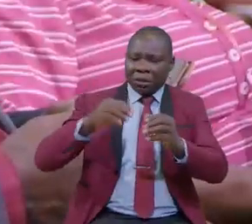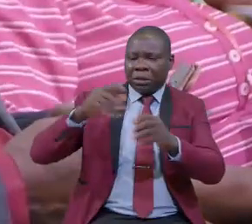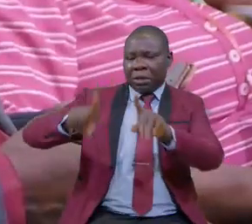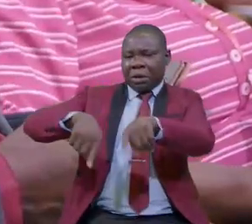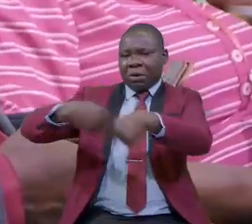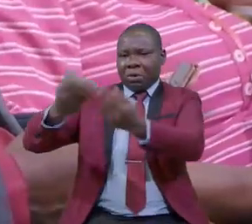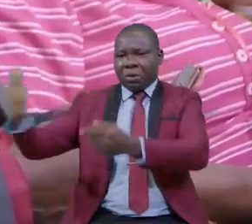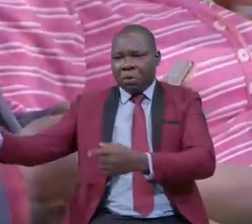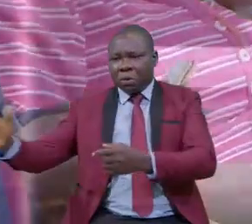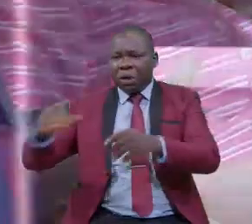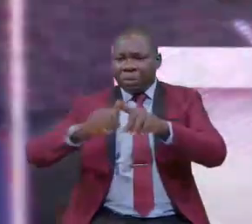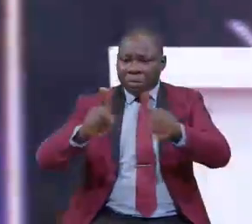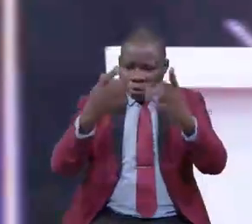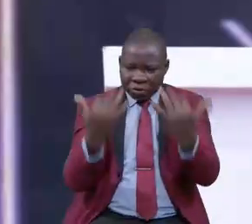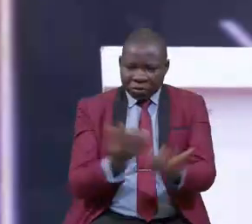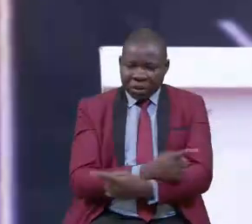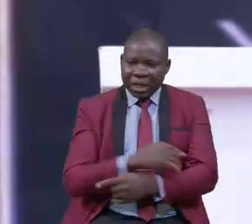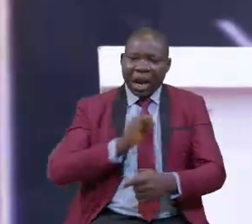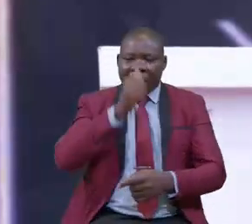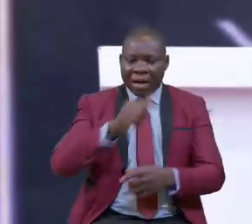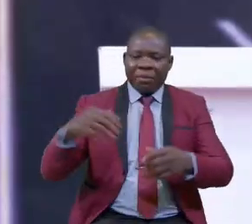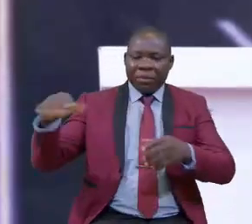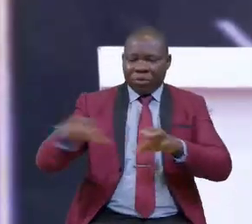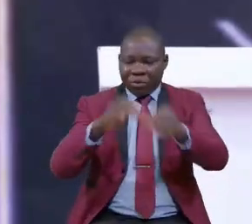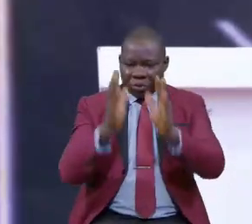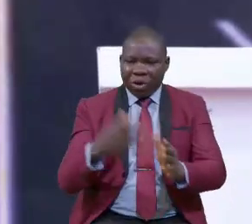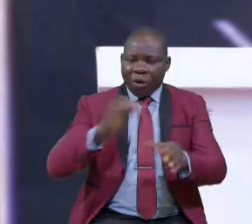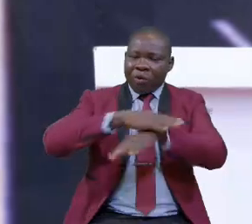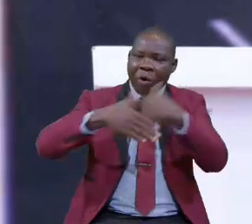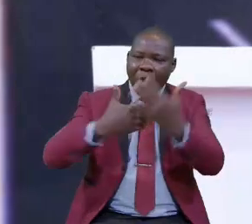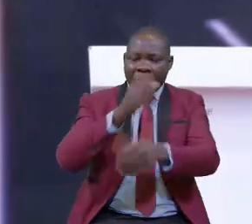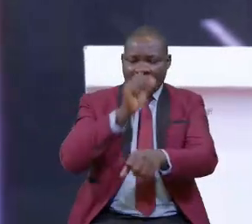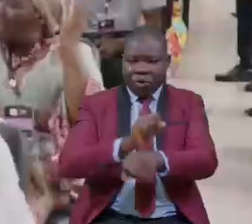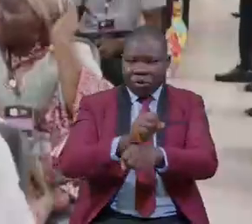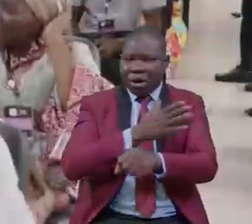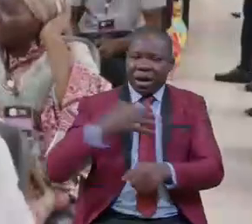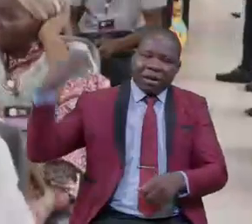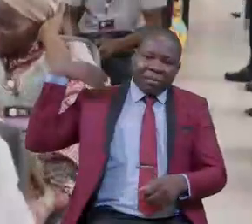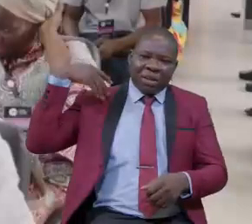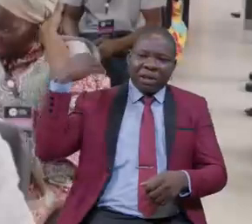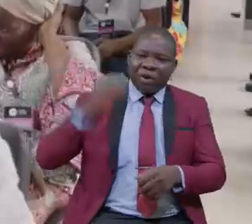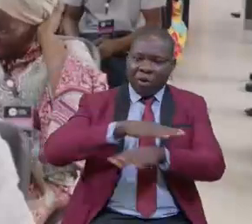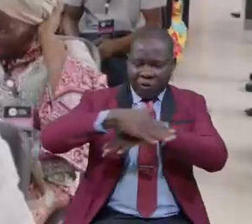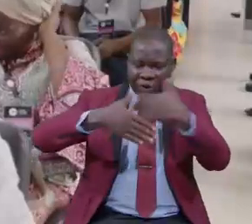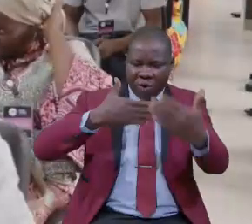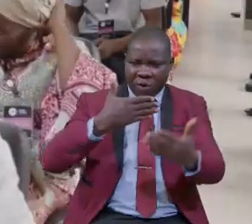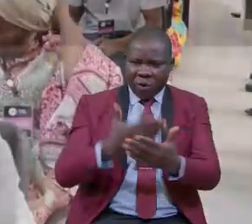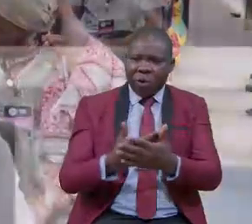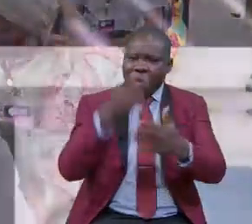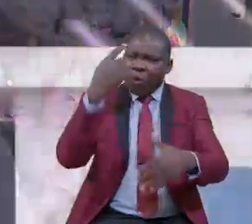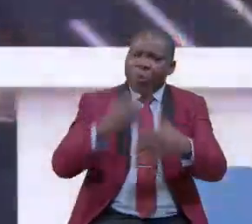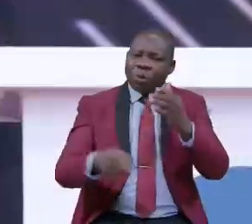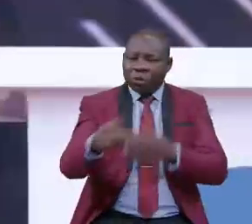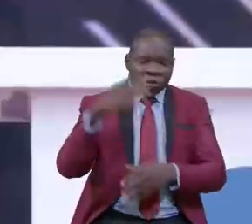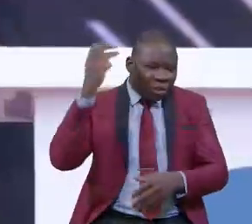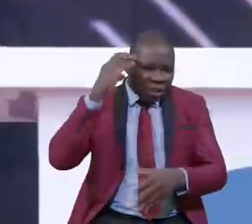hear today will change your life. Amen. Will transform your life. Amen. And so you are recreated and you are